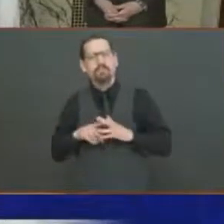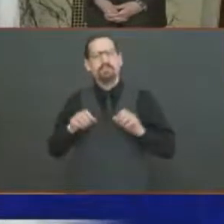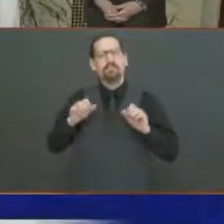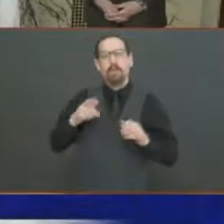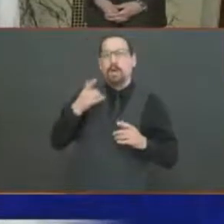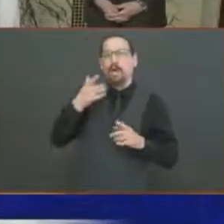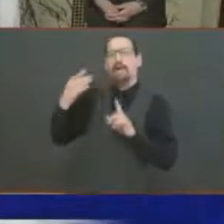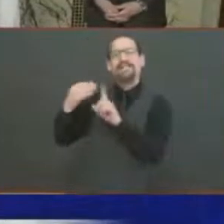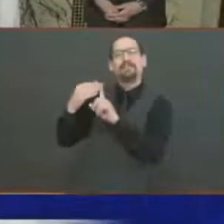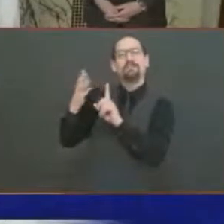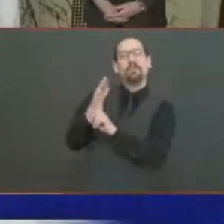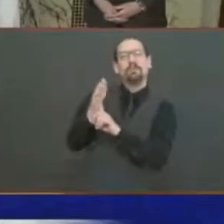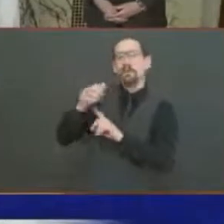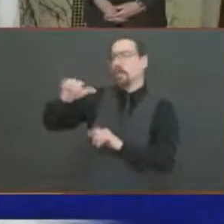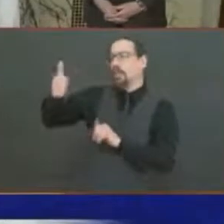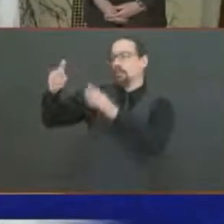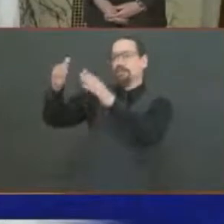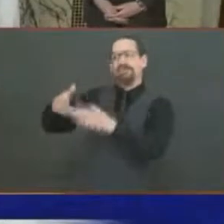days.